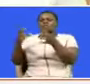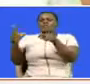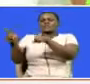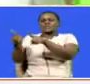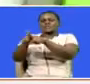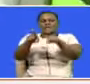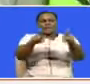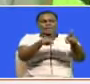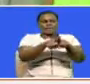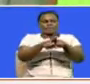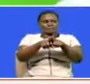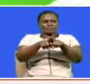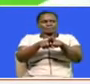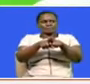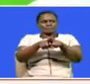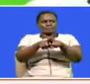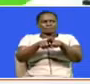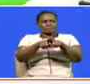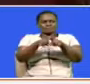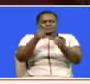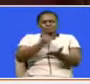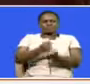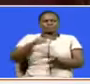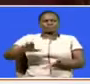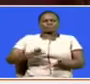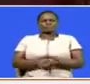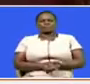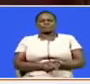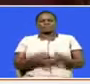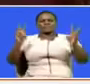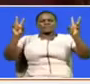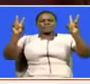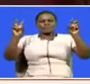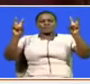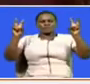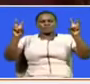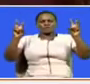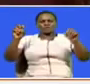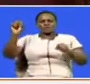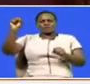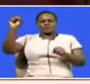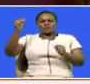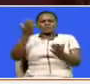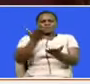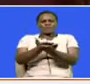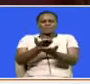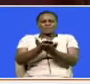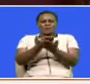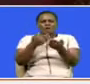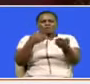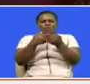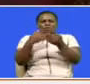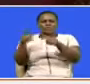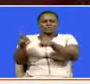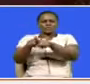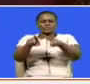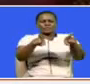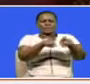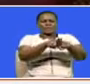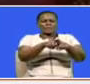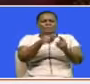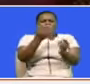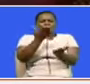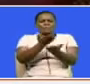pia ilikuwa aibu sana kwa ofisi yao. Issuing press statements with close semblance with the press